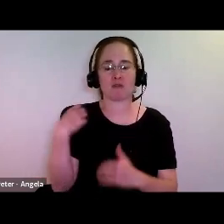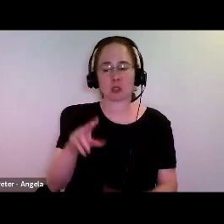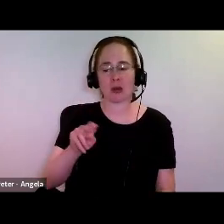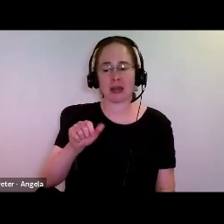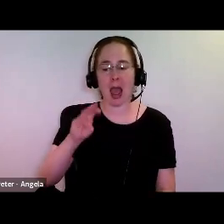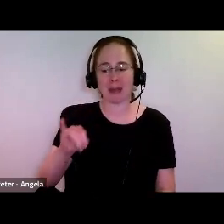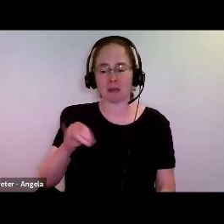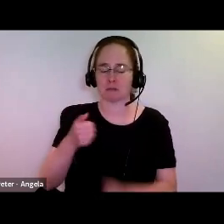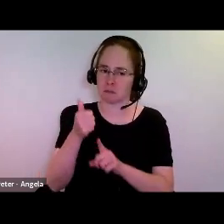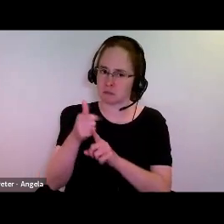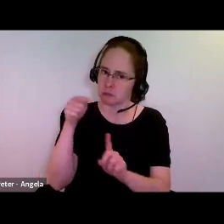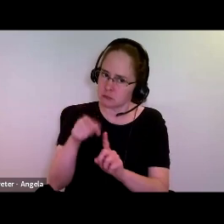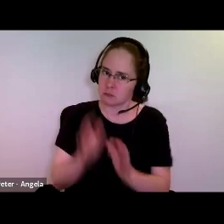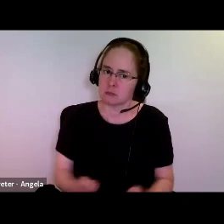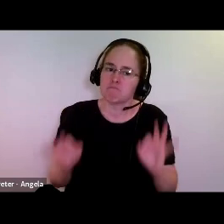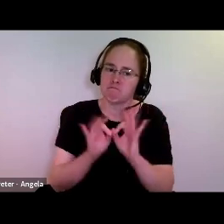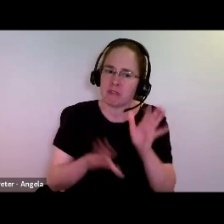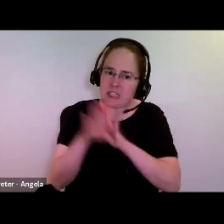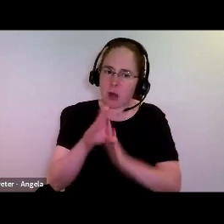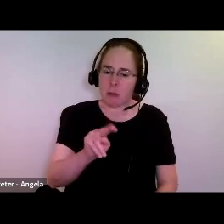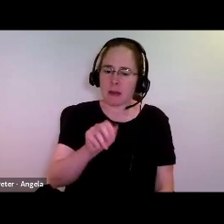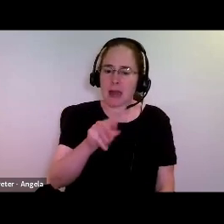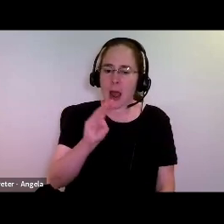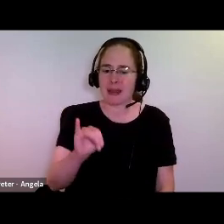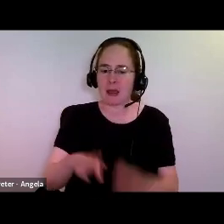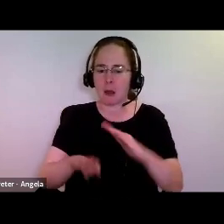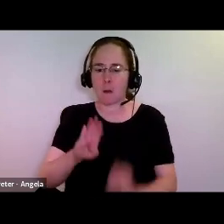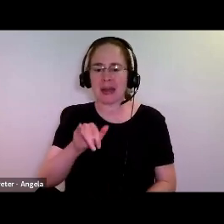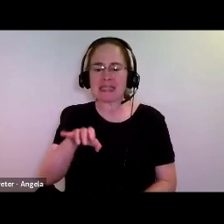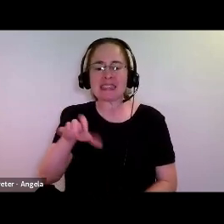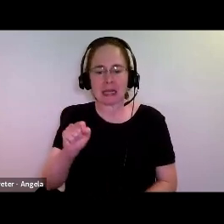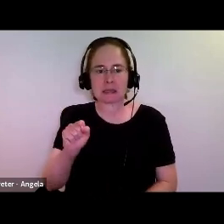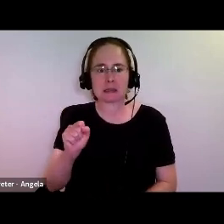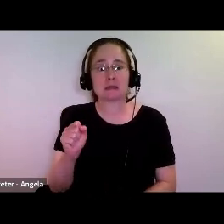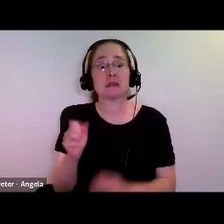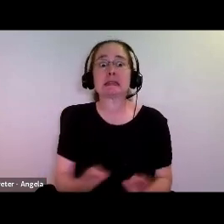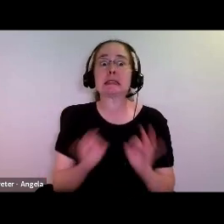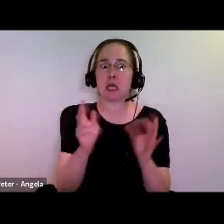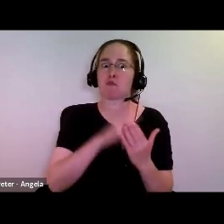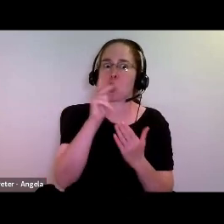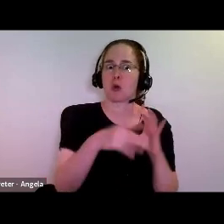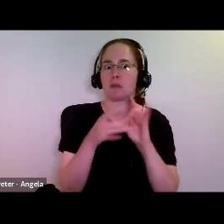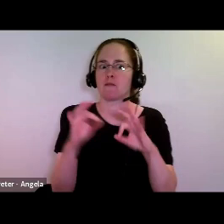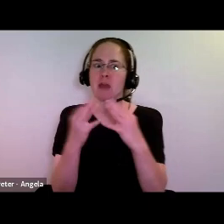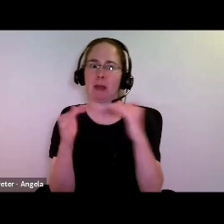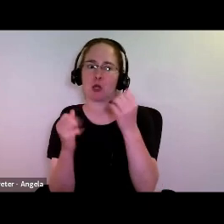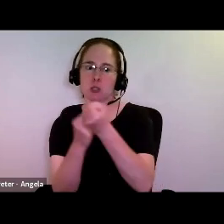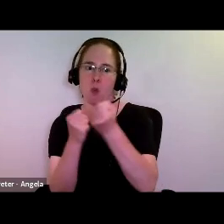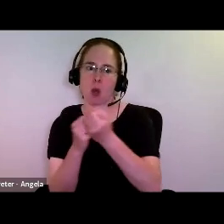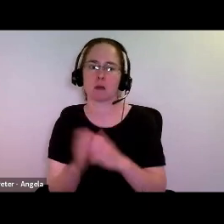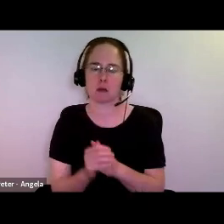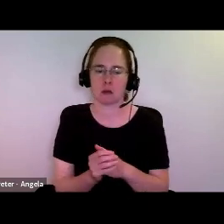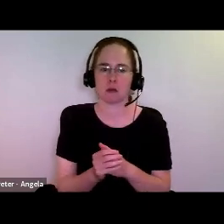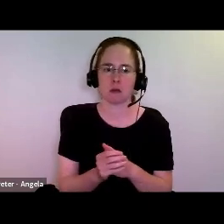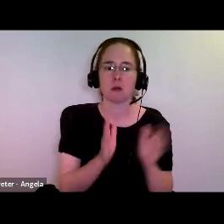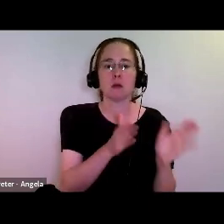was essential in developing NAMI Basics, one of NAMI's key programs related to family peer support. And we